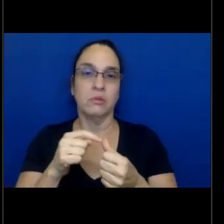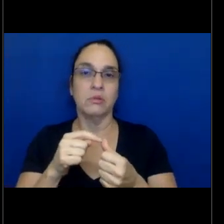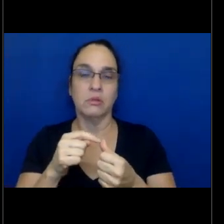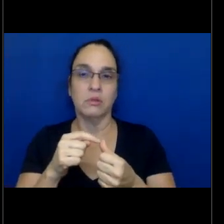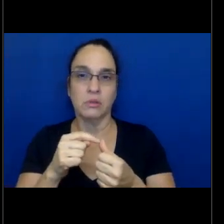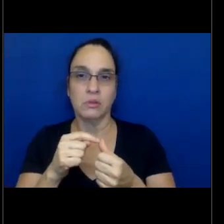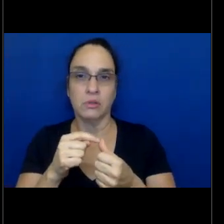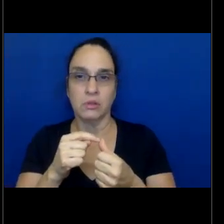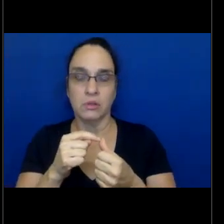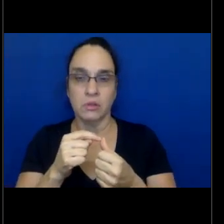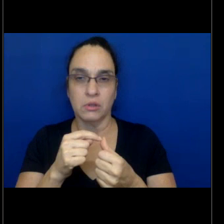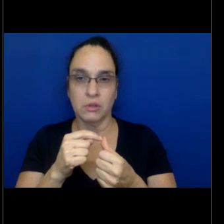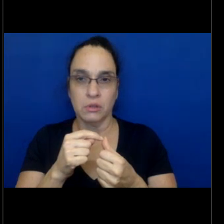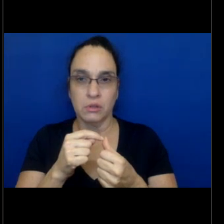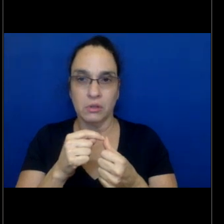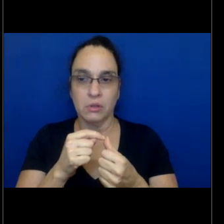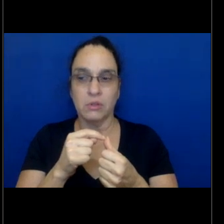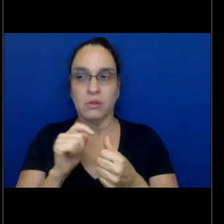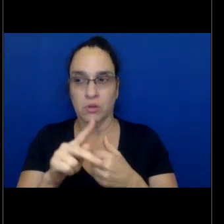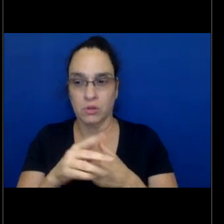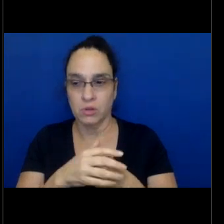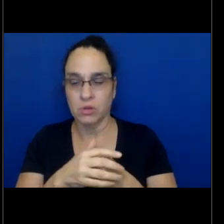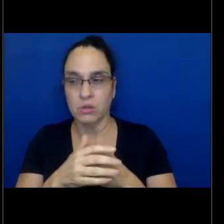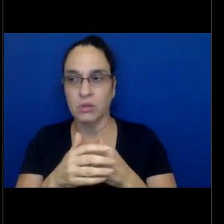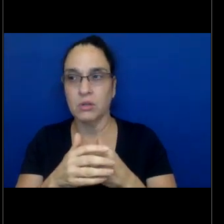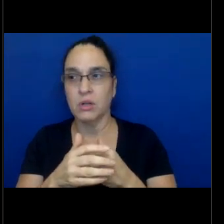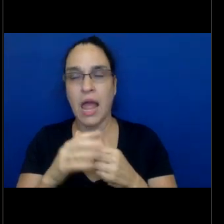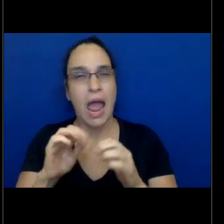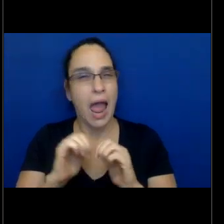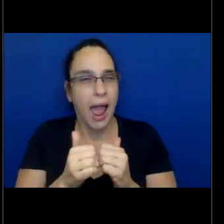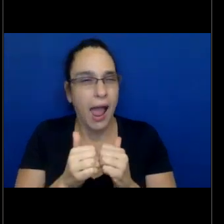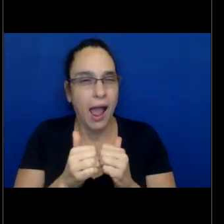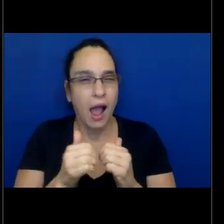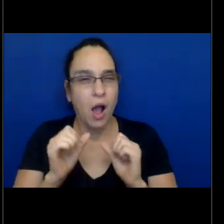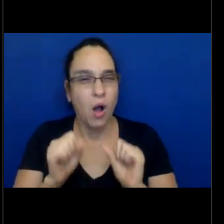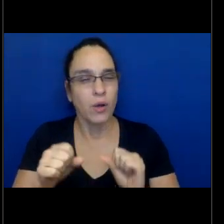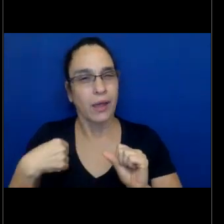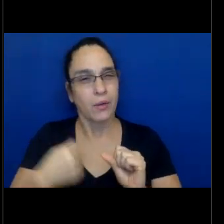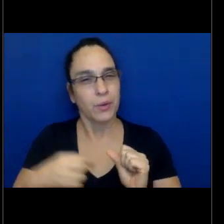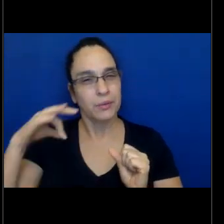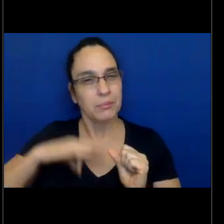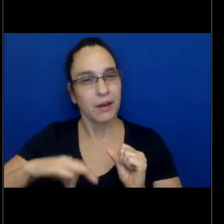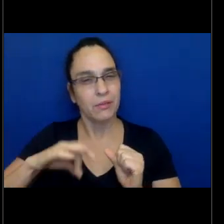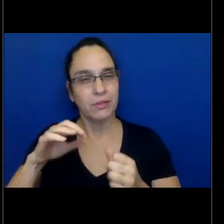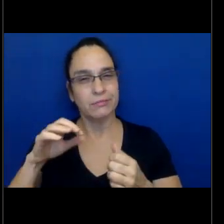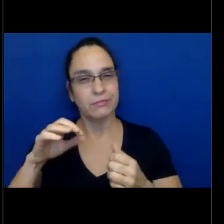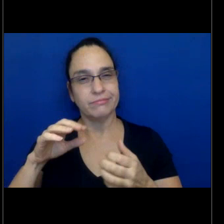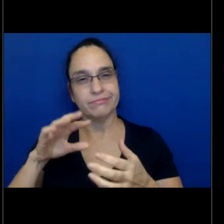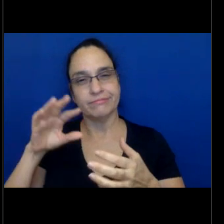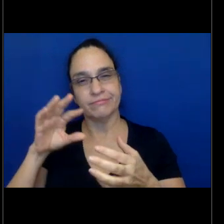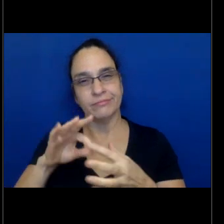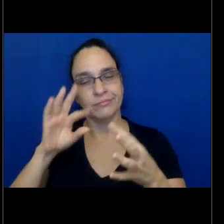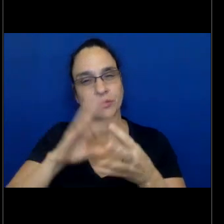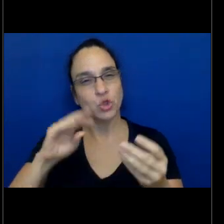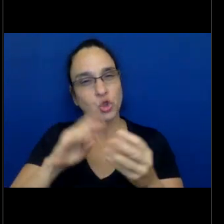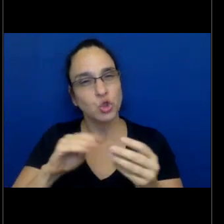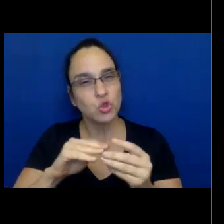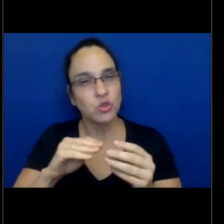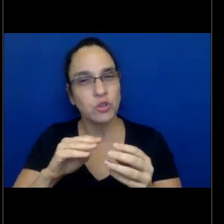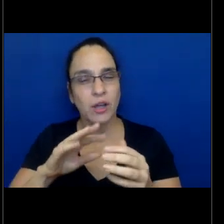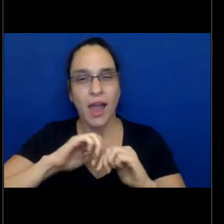we write a technical paper, we're not telling the story. So in what way can we use a story analogy to talk about writing